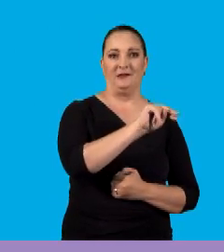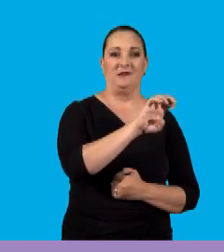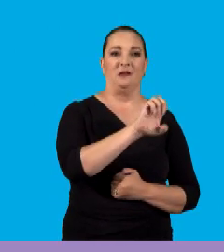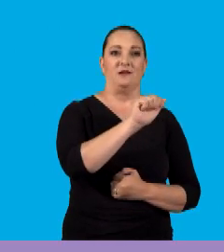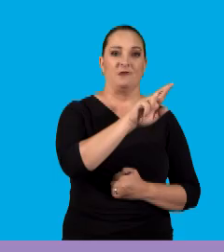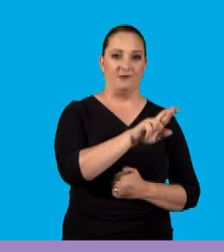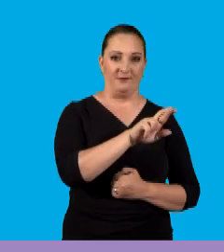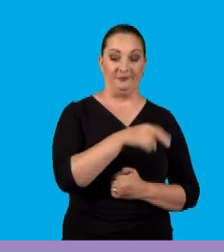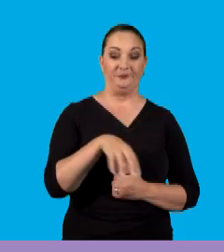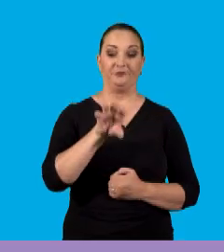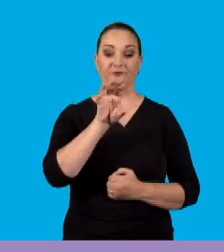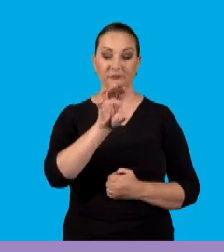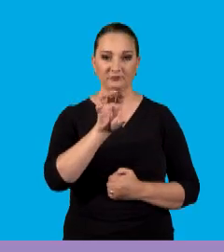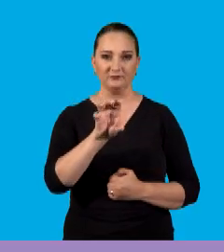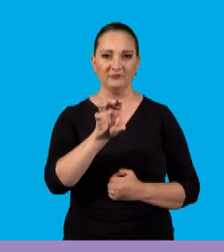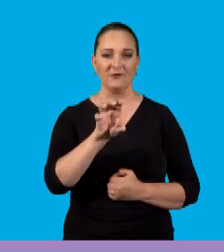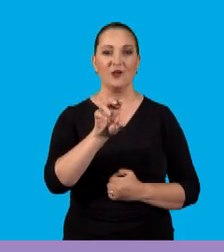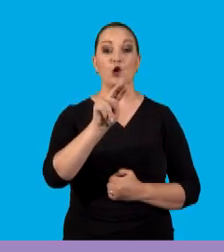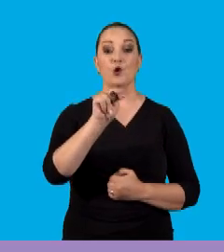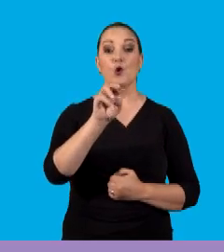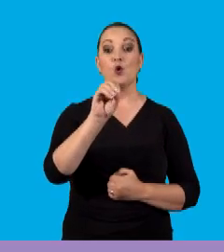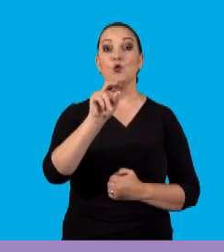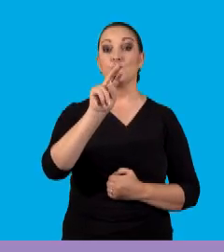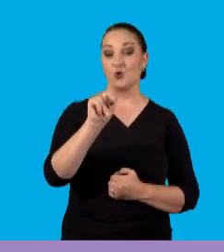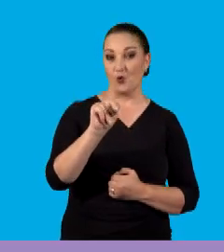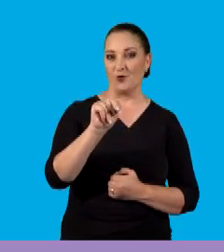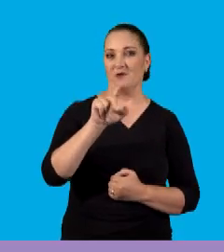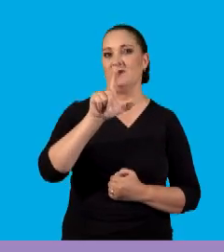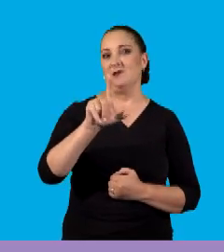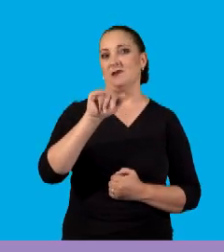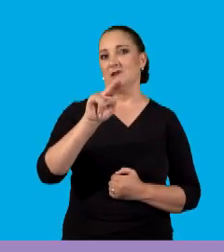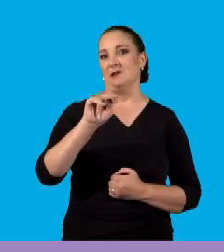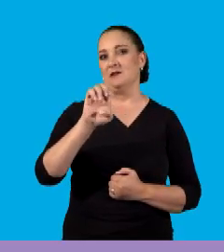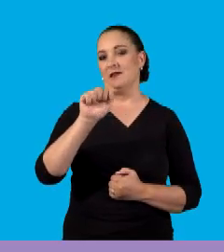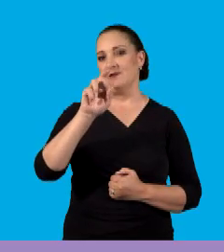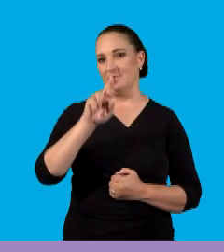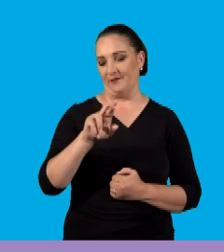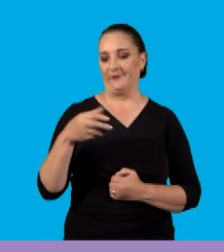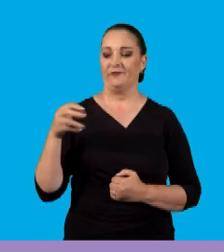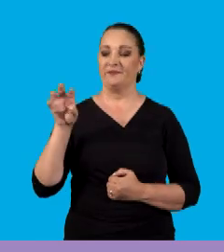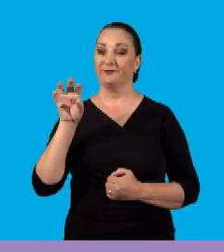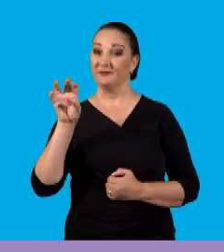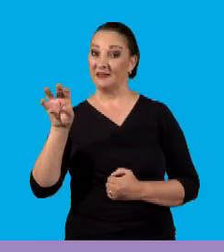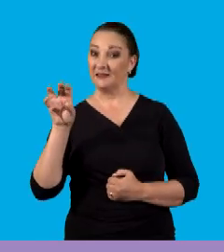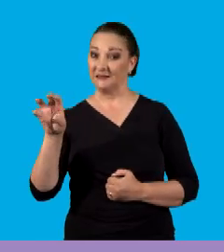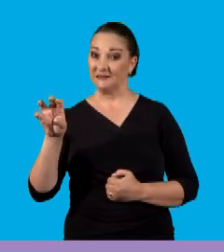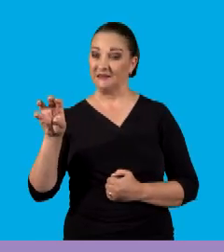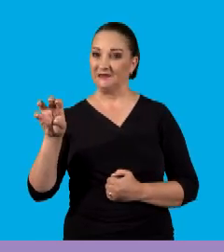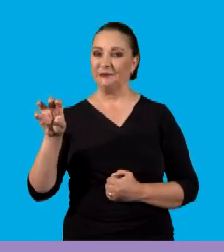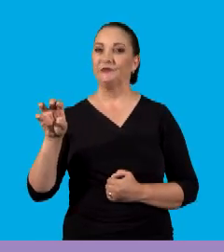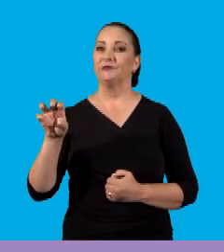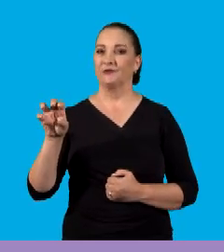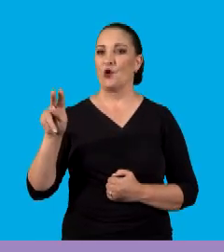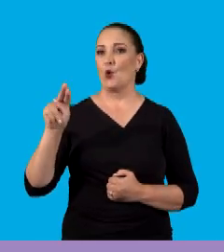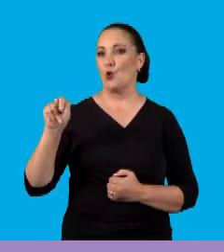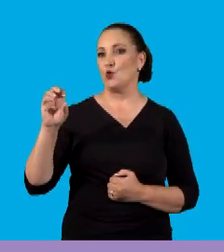a linear graph. The second one is a non-linear graph. And of course, the third